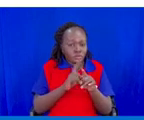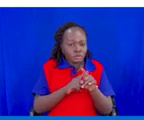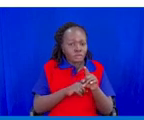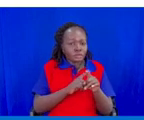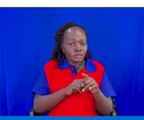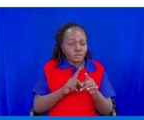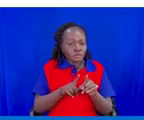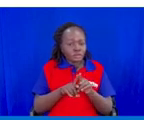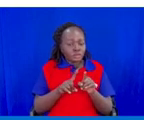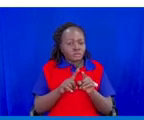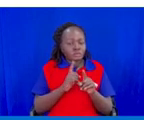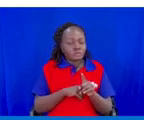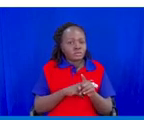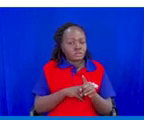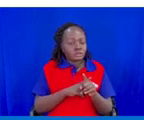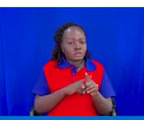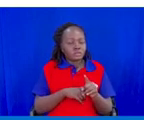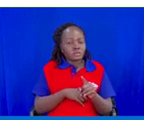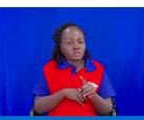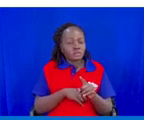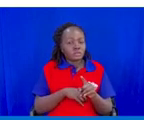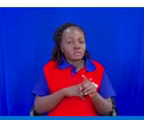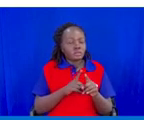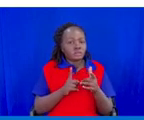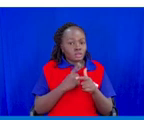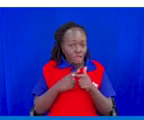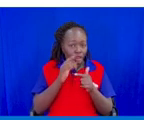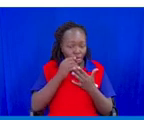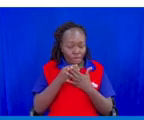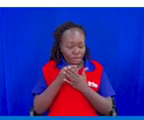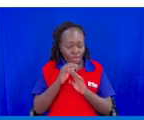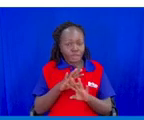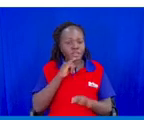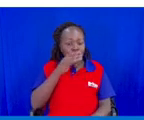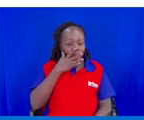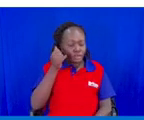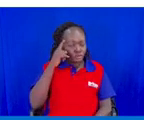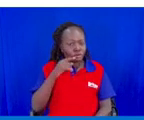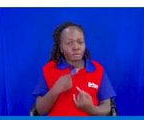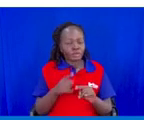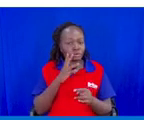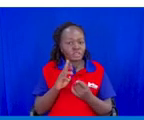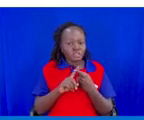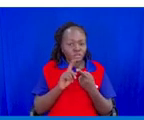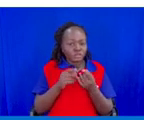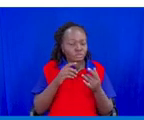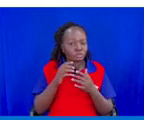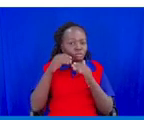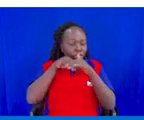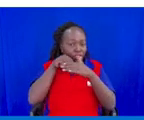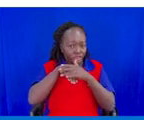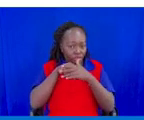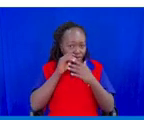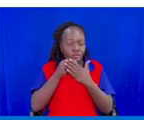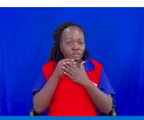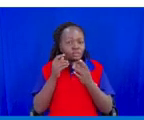your option product will be money market. But if you're willing to invest the money for 6 months all the way from 3 months all